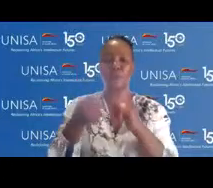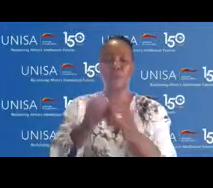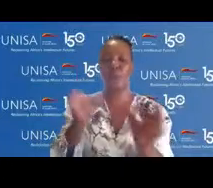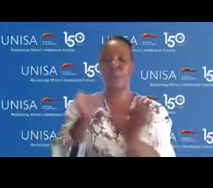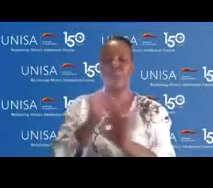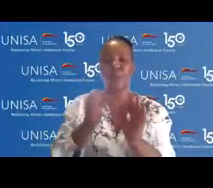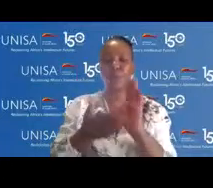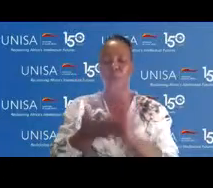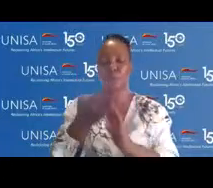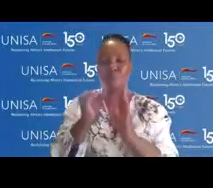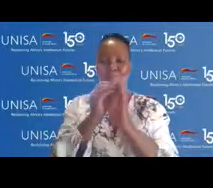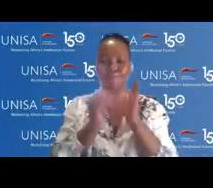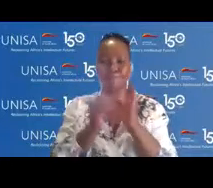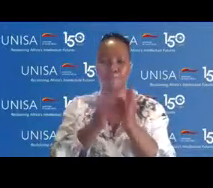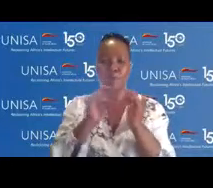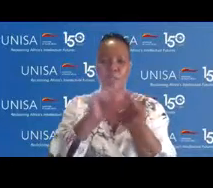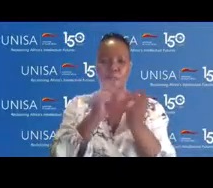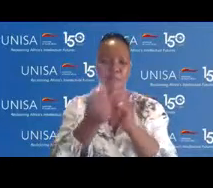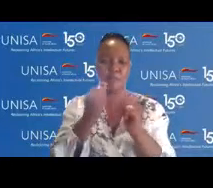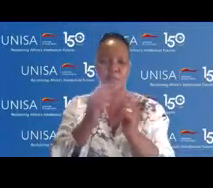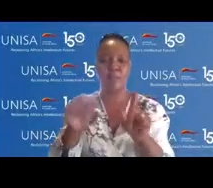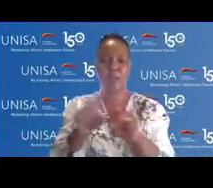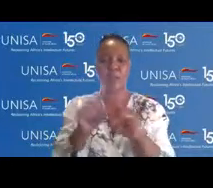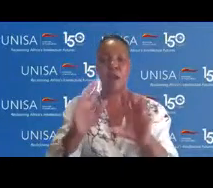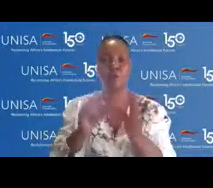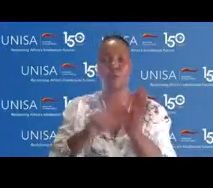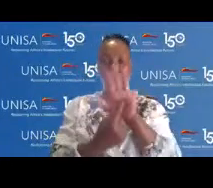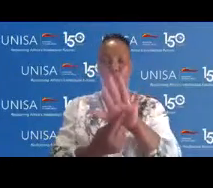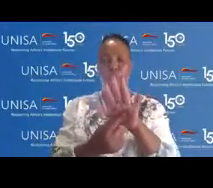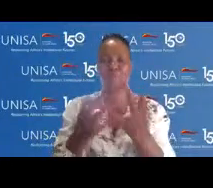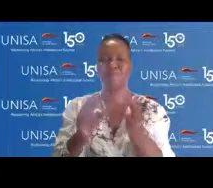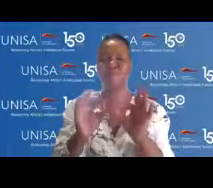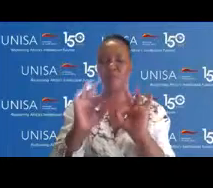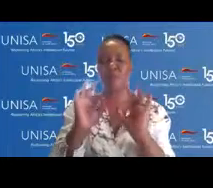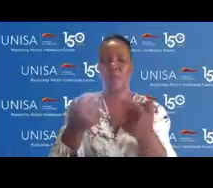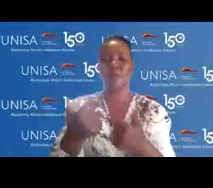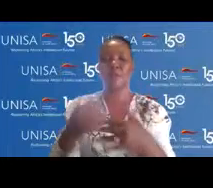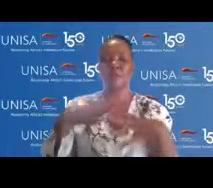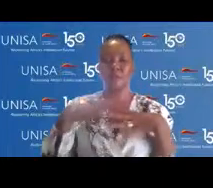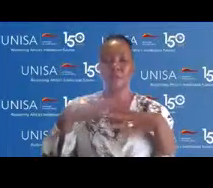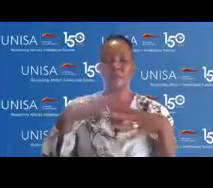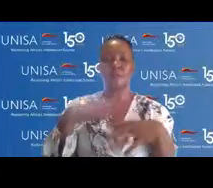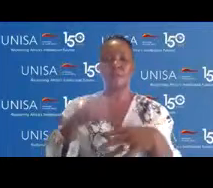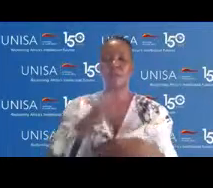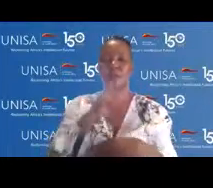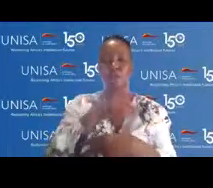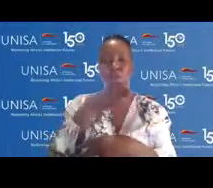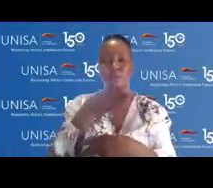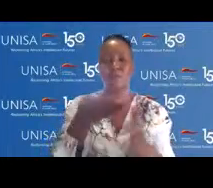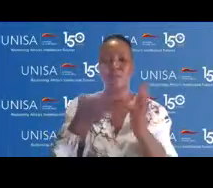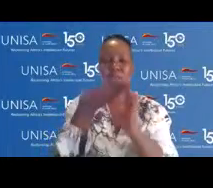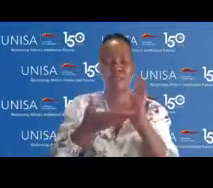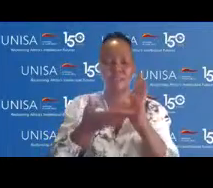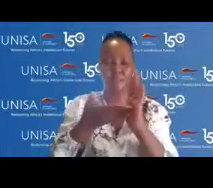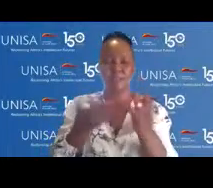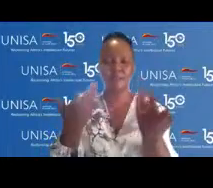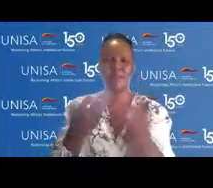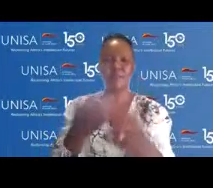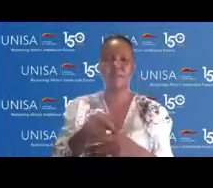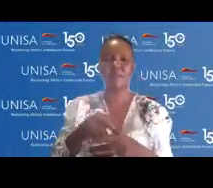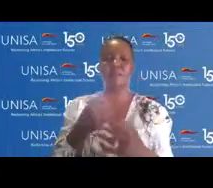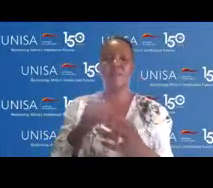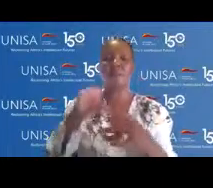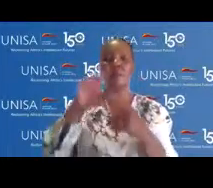Exactly the settings I was showing you. But that's fine, I want to use it this way, deliberately so. Then I go find my